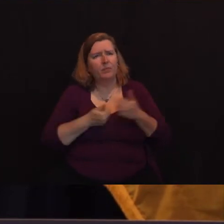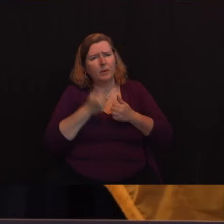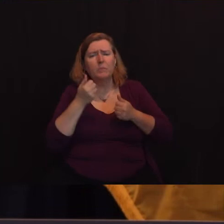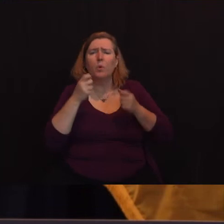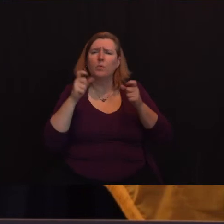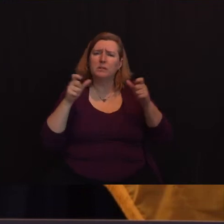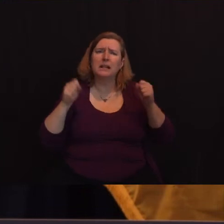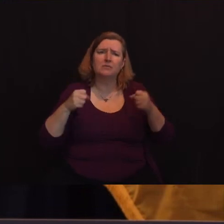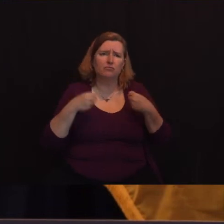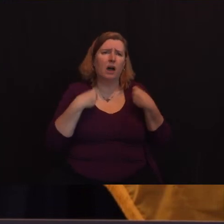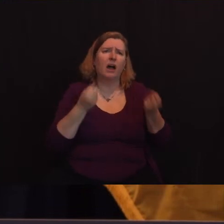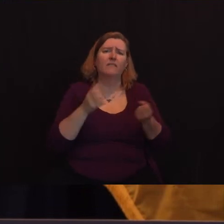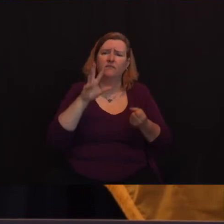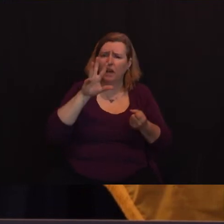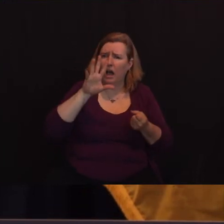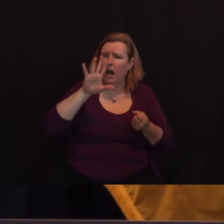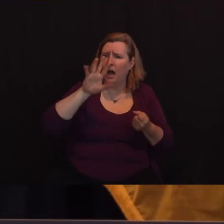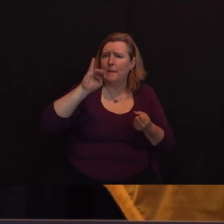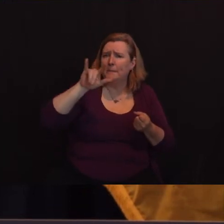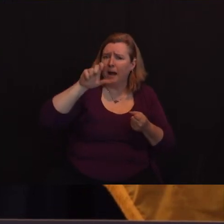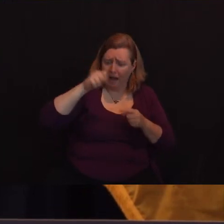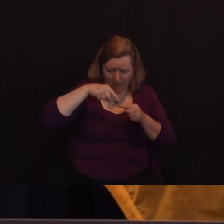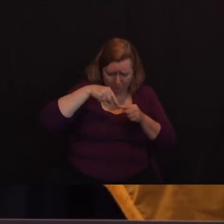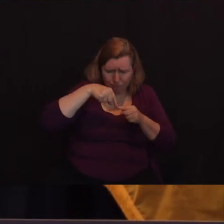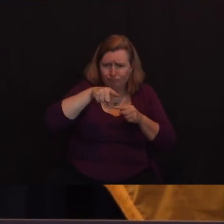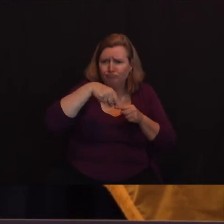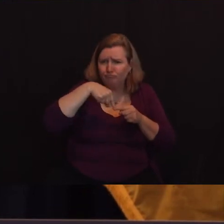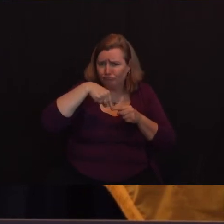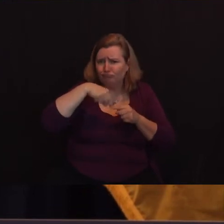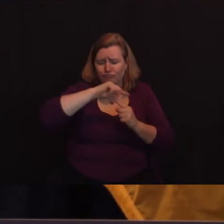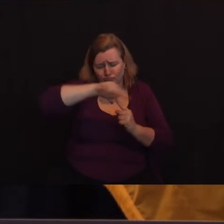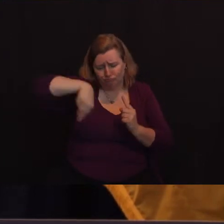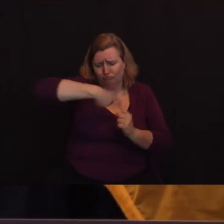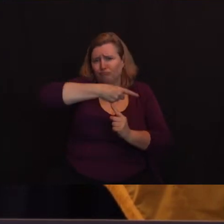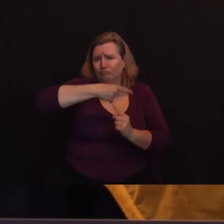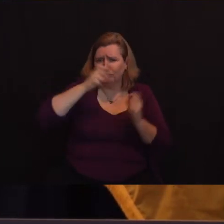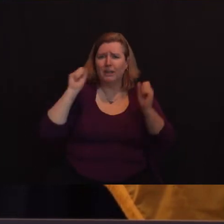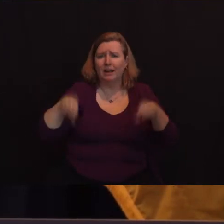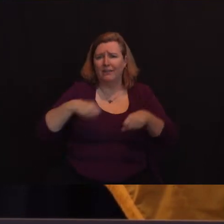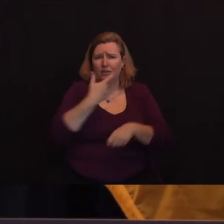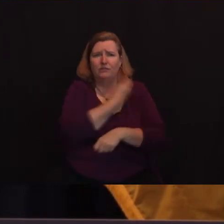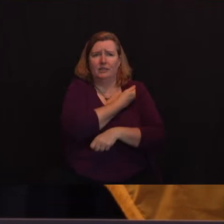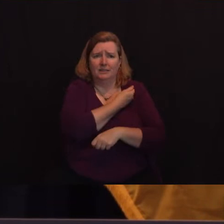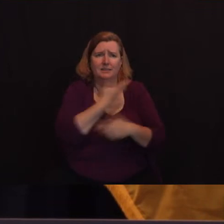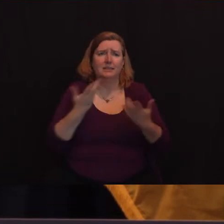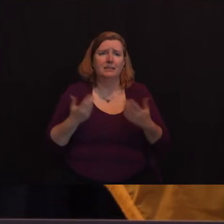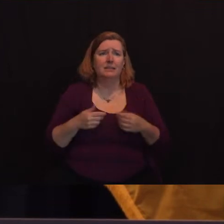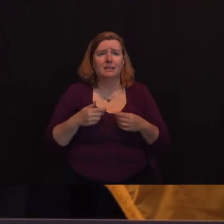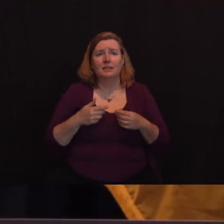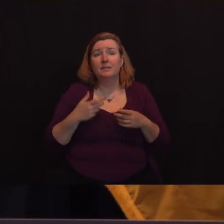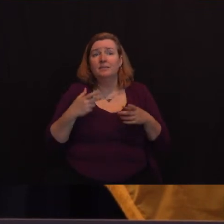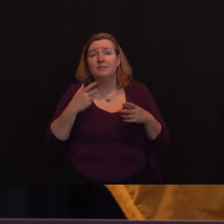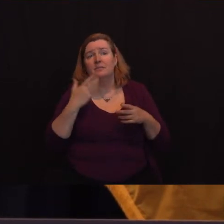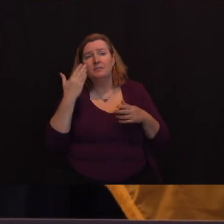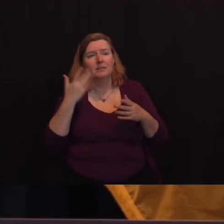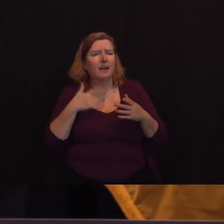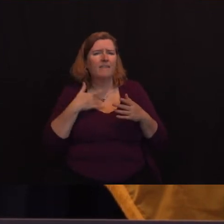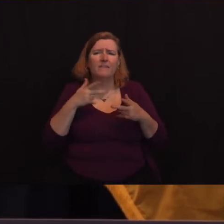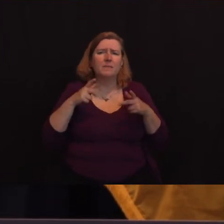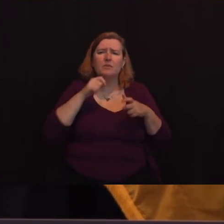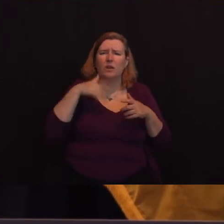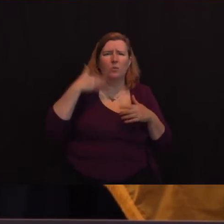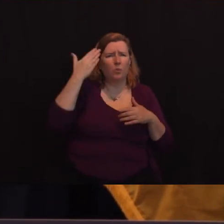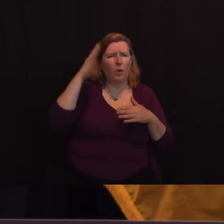so I don't think it's that. I think there is still some amount of knowledge gap. And lastly,